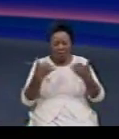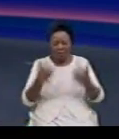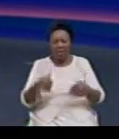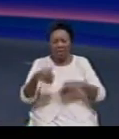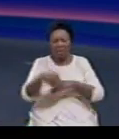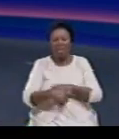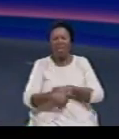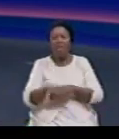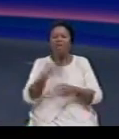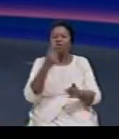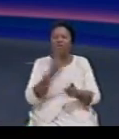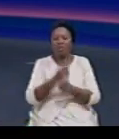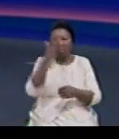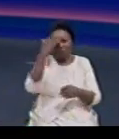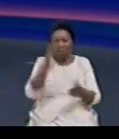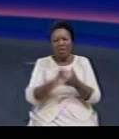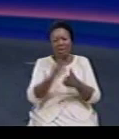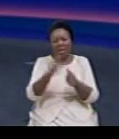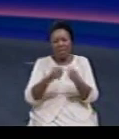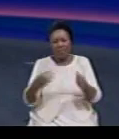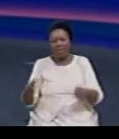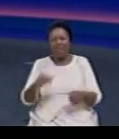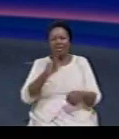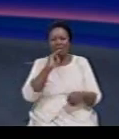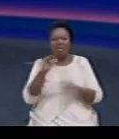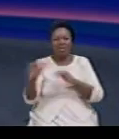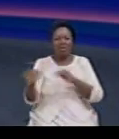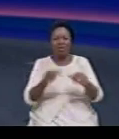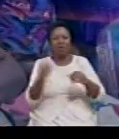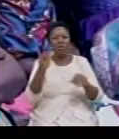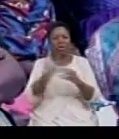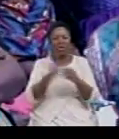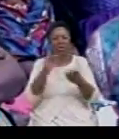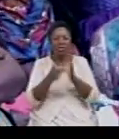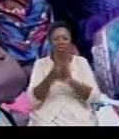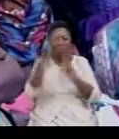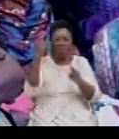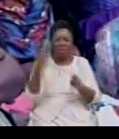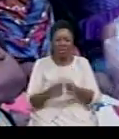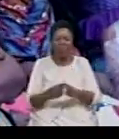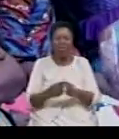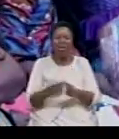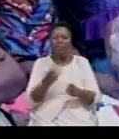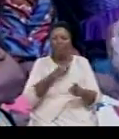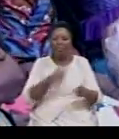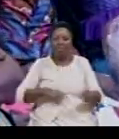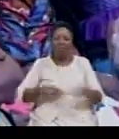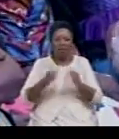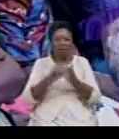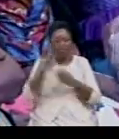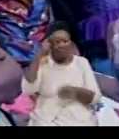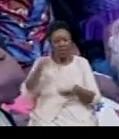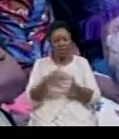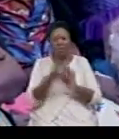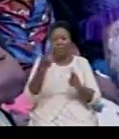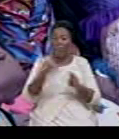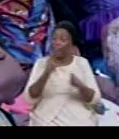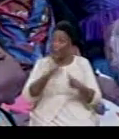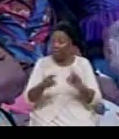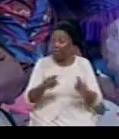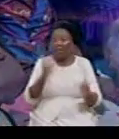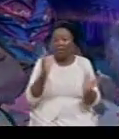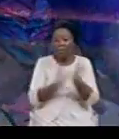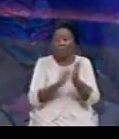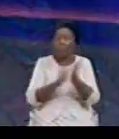tonight, everything is done. Amen. Amen, it is done. But we praise him